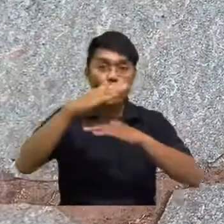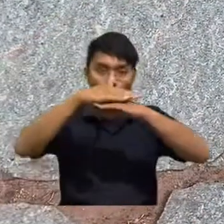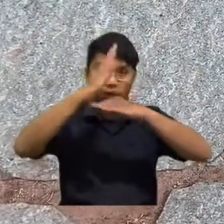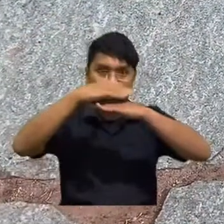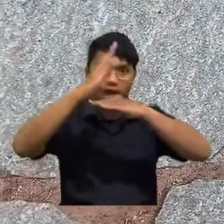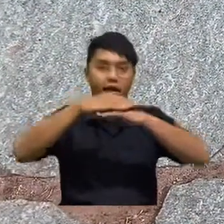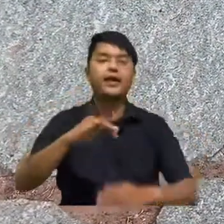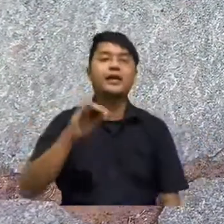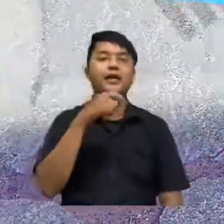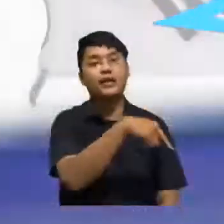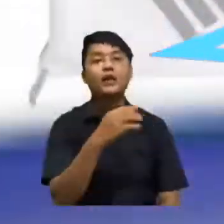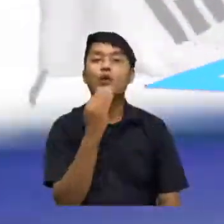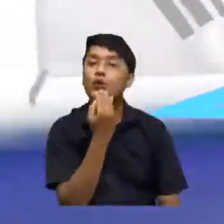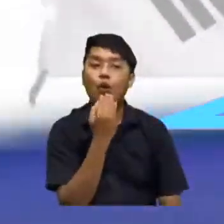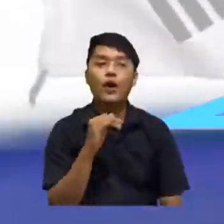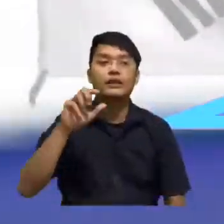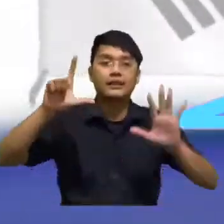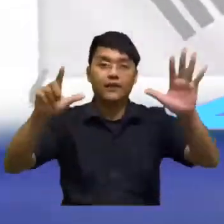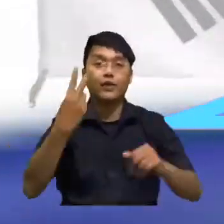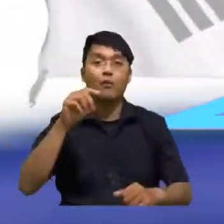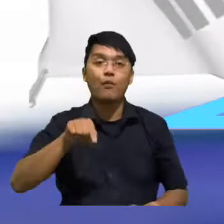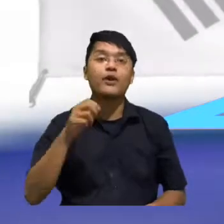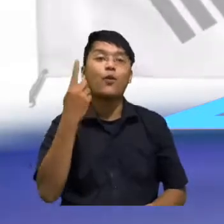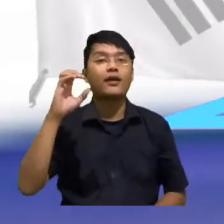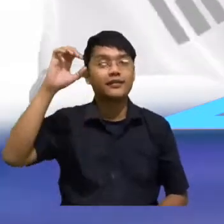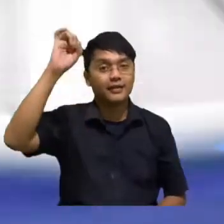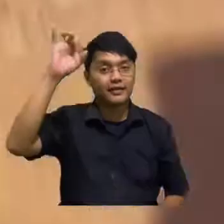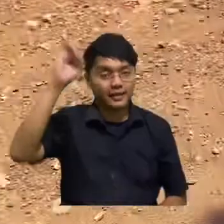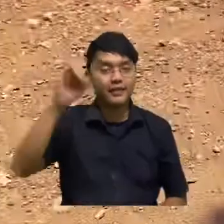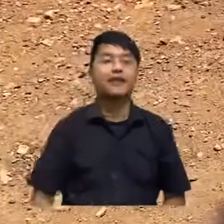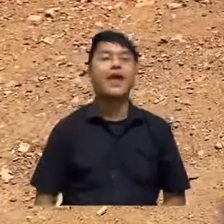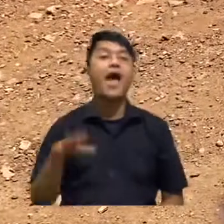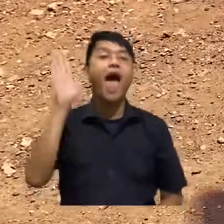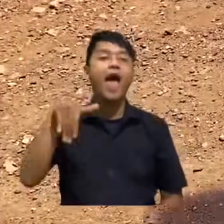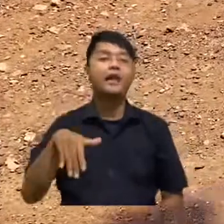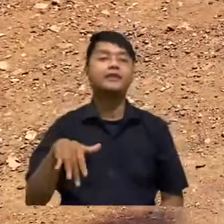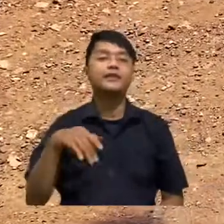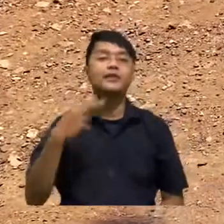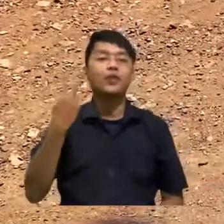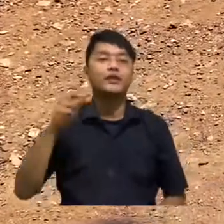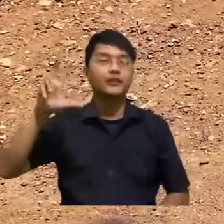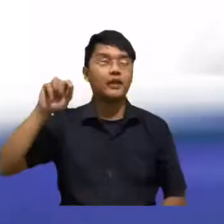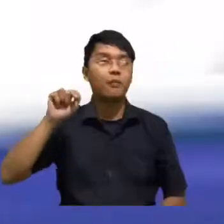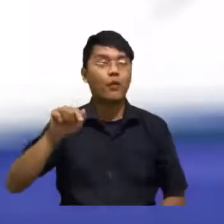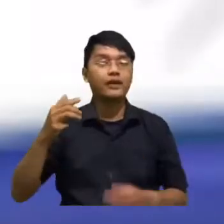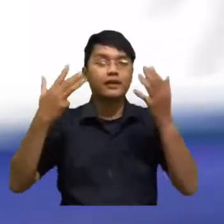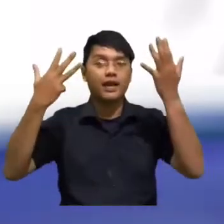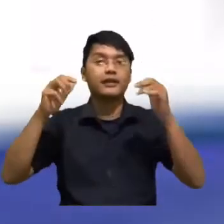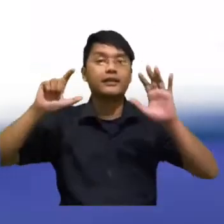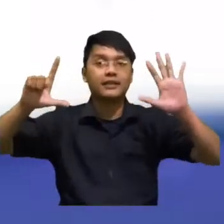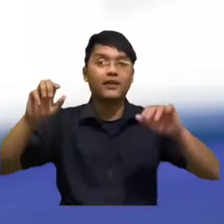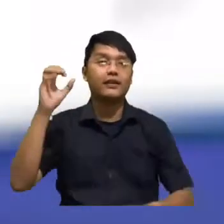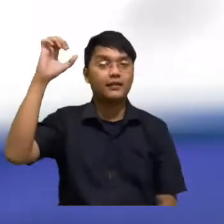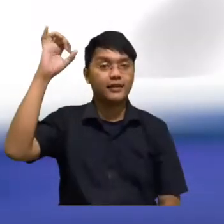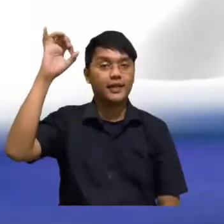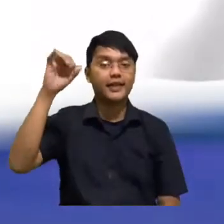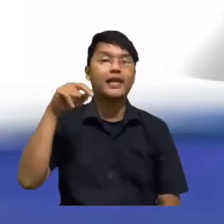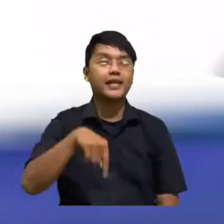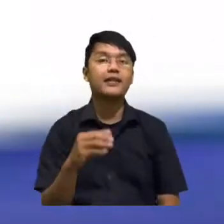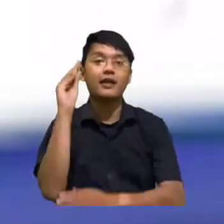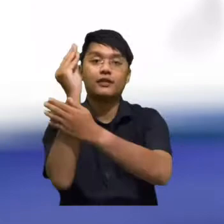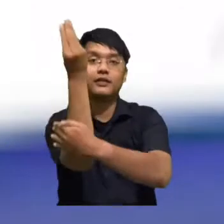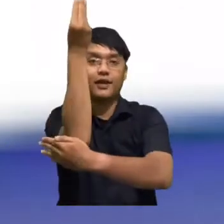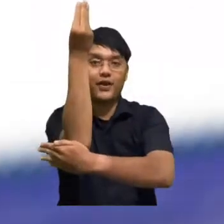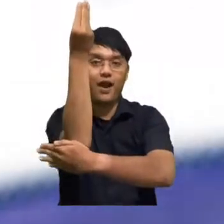in Seoul was 72.1 degrees and 23.97 degrees in